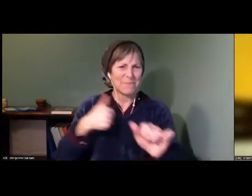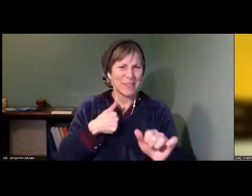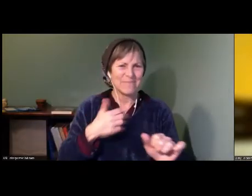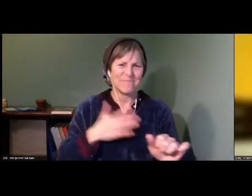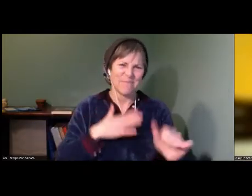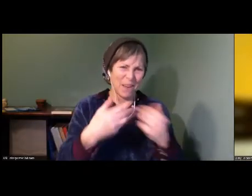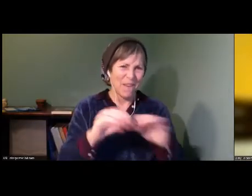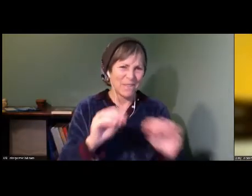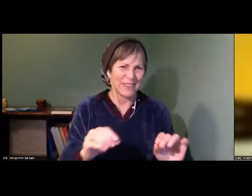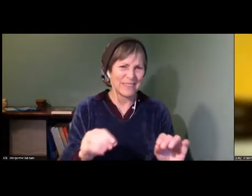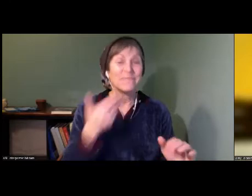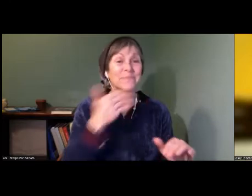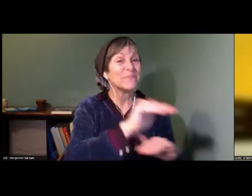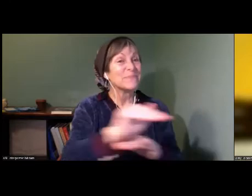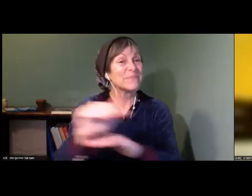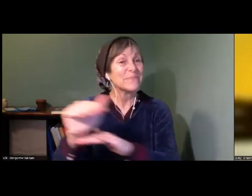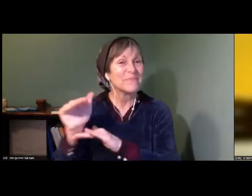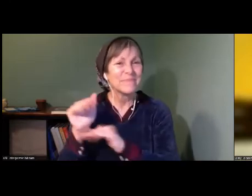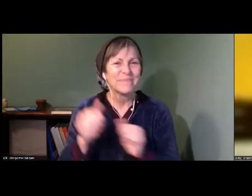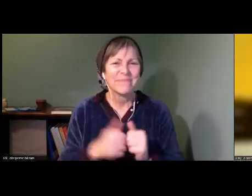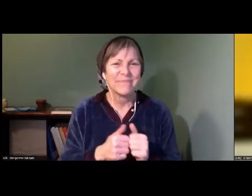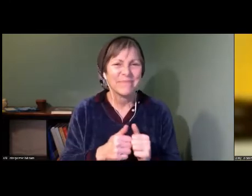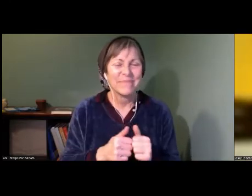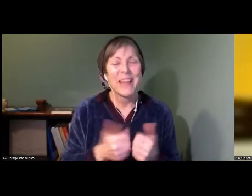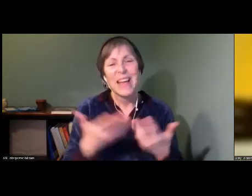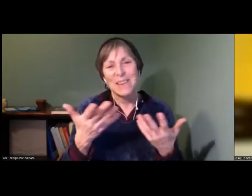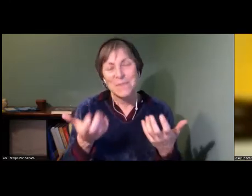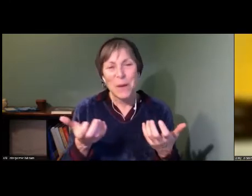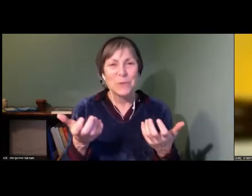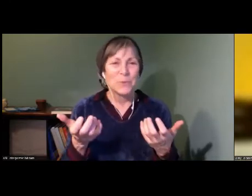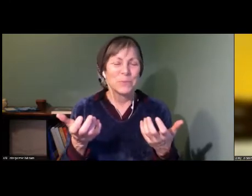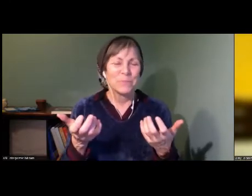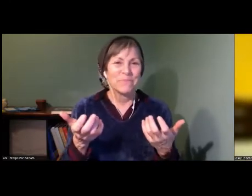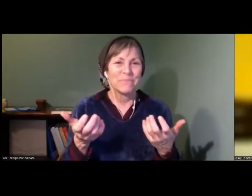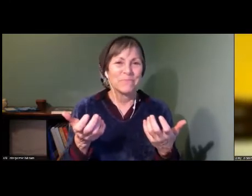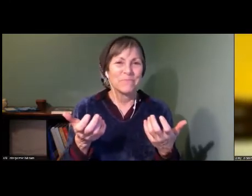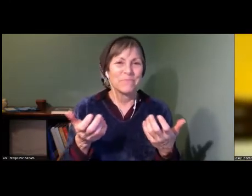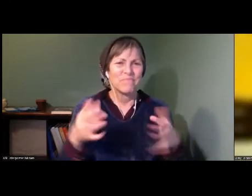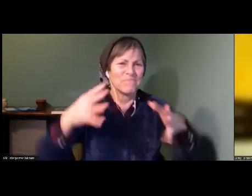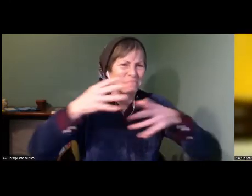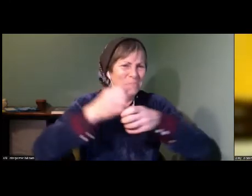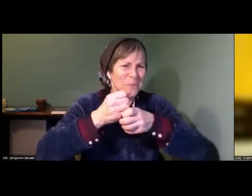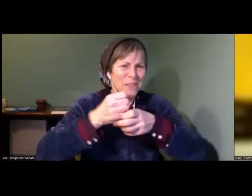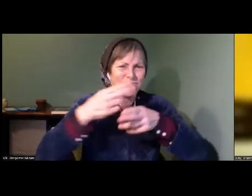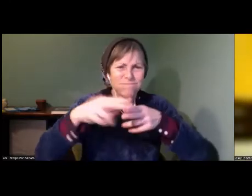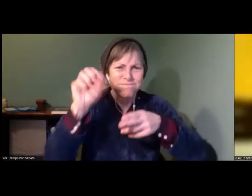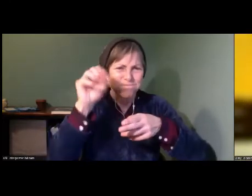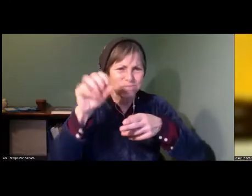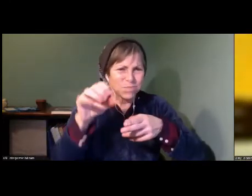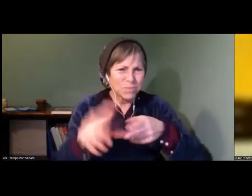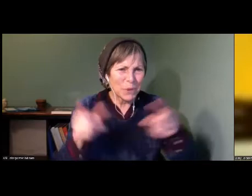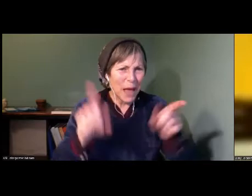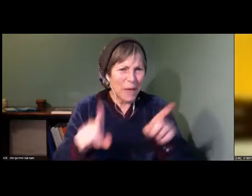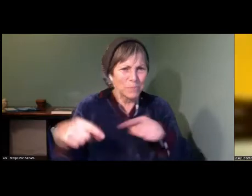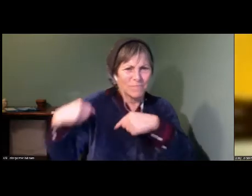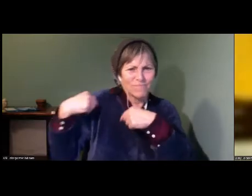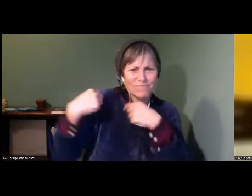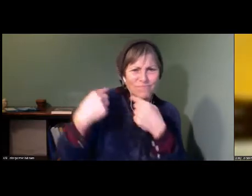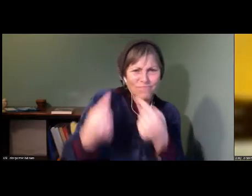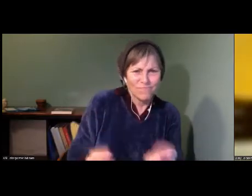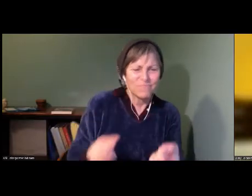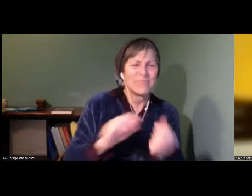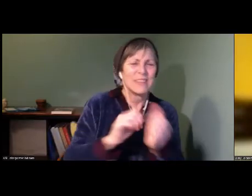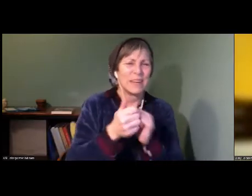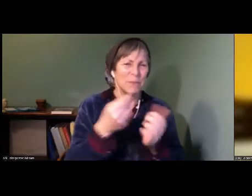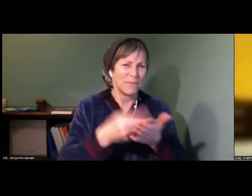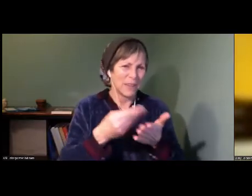Good evening everyone and I'm just going to give you a brief update on what's been going on at the campaign finance board.